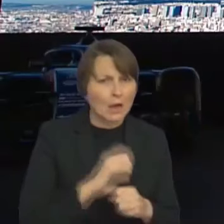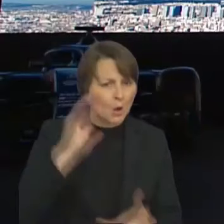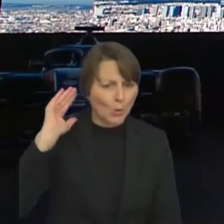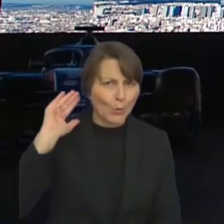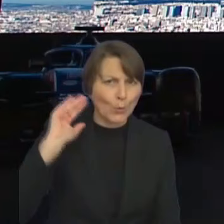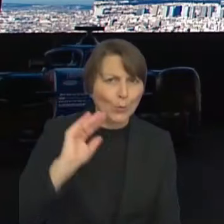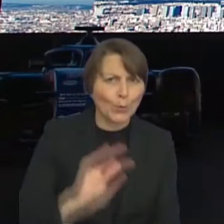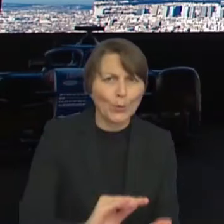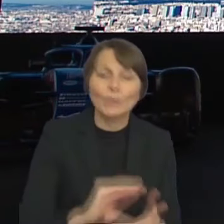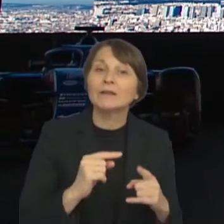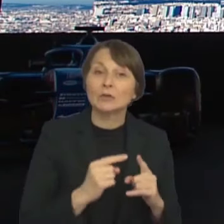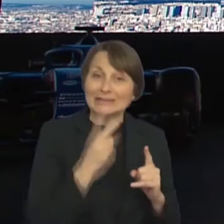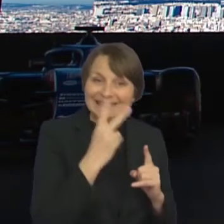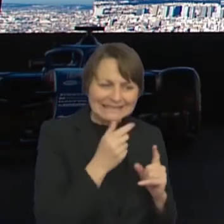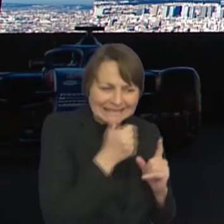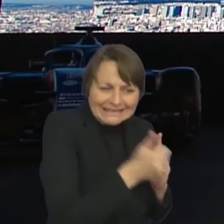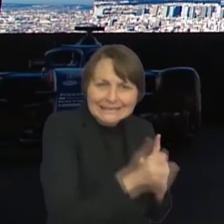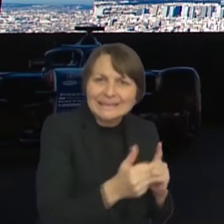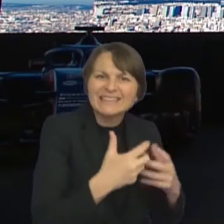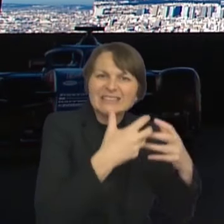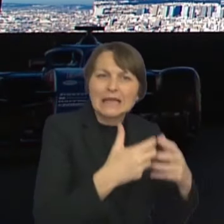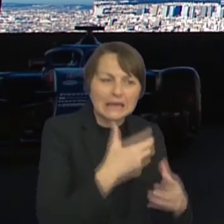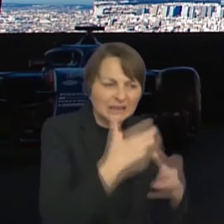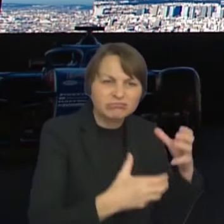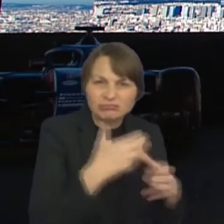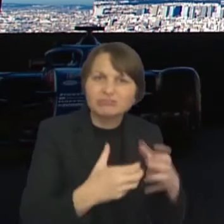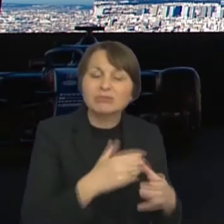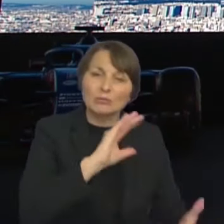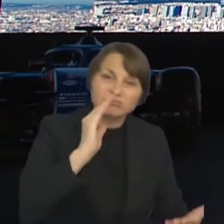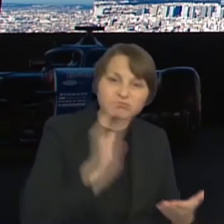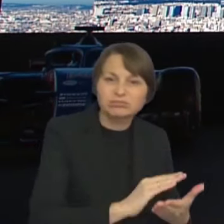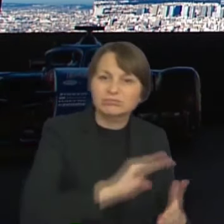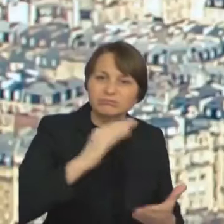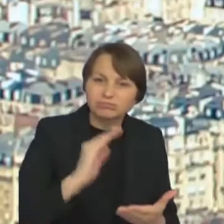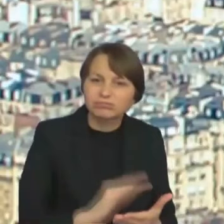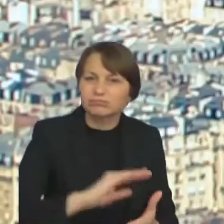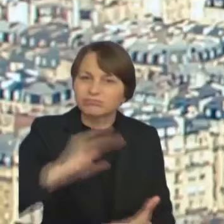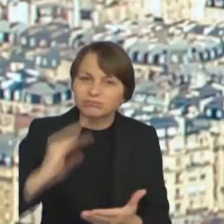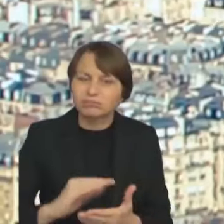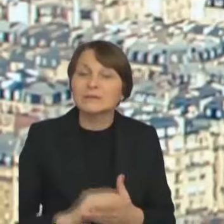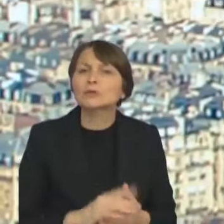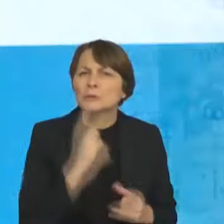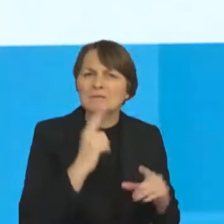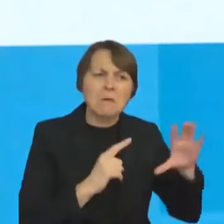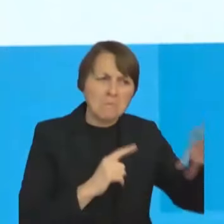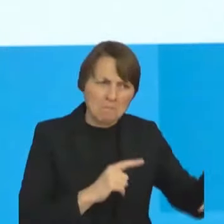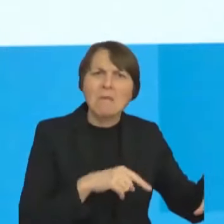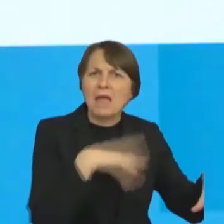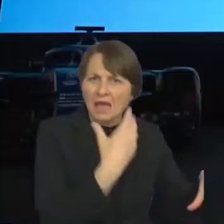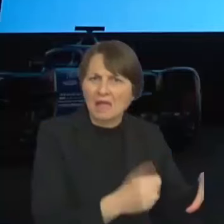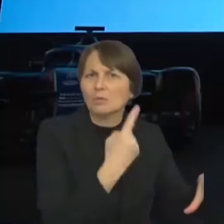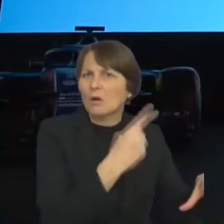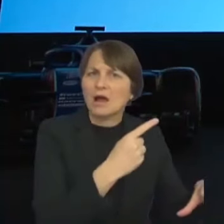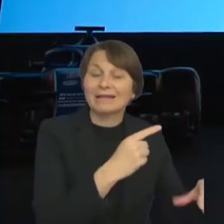year. Tangiers, for example, is already carbon neutral. The sites of our electric